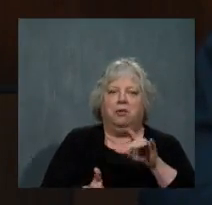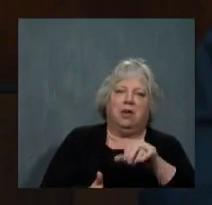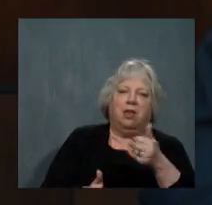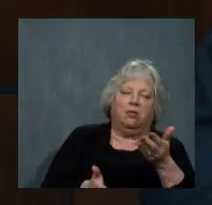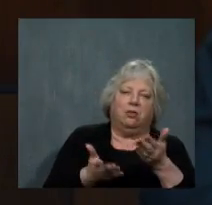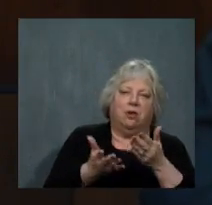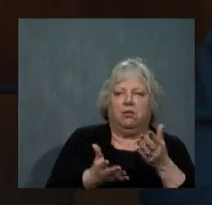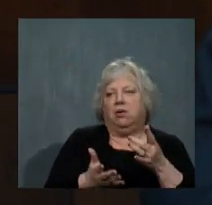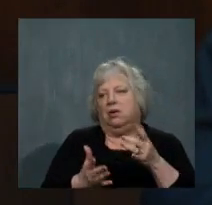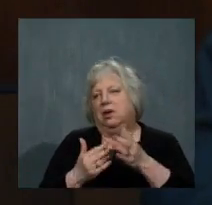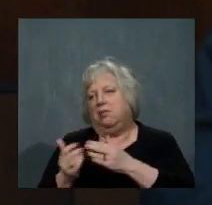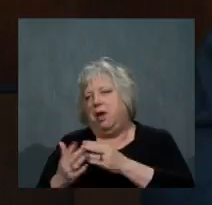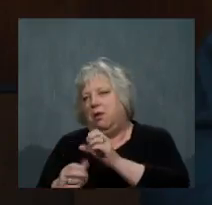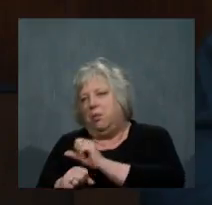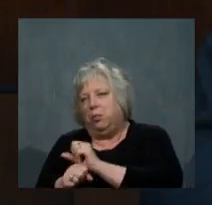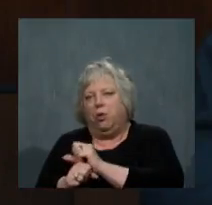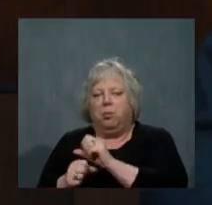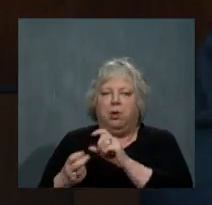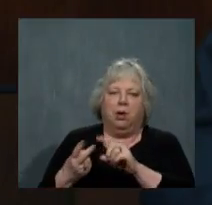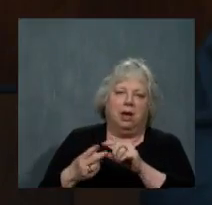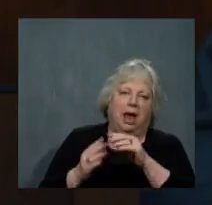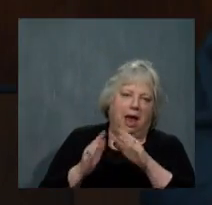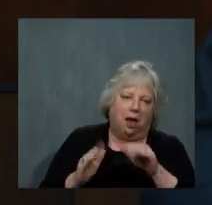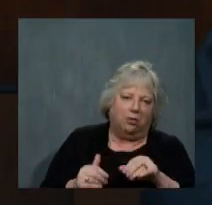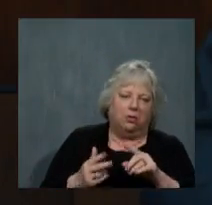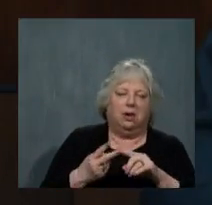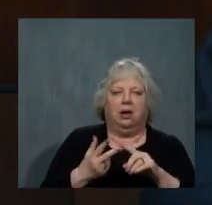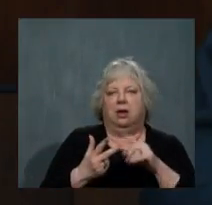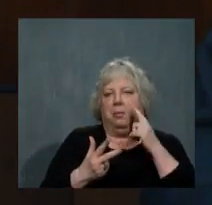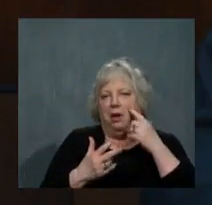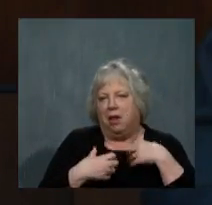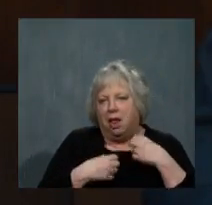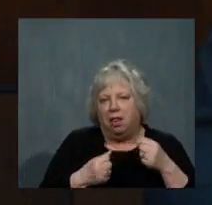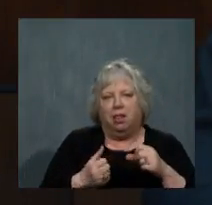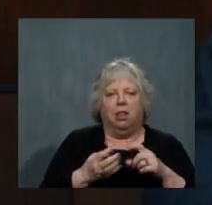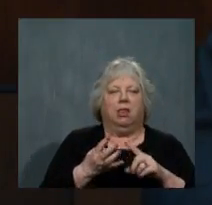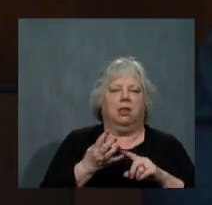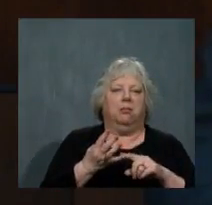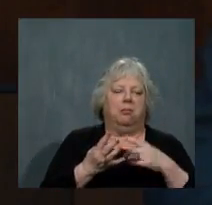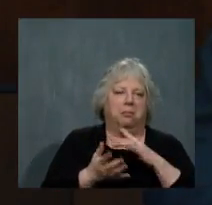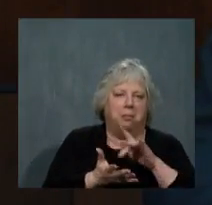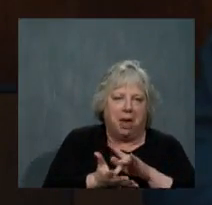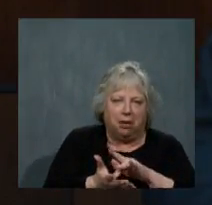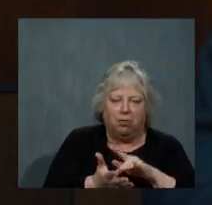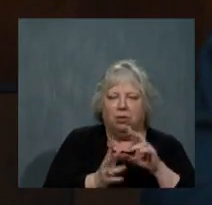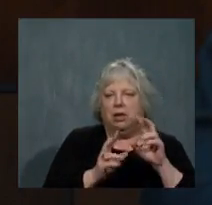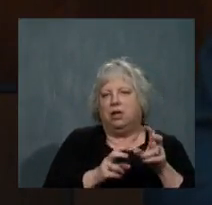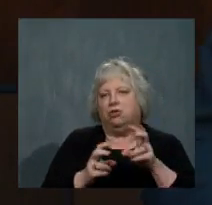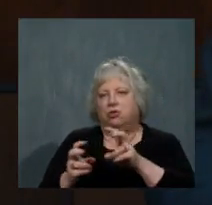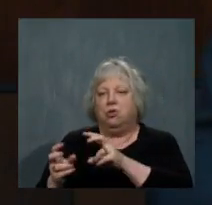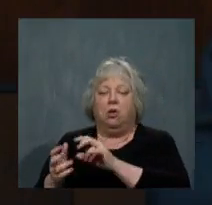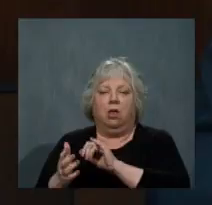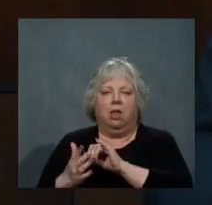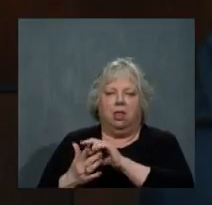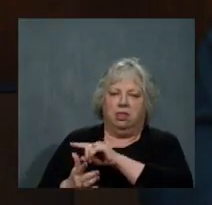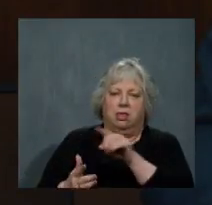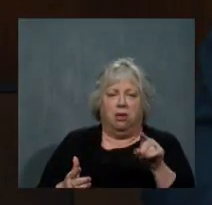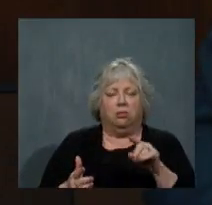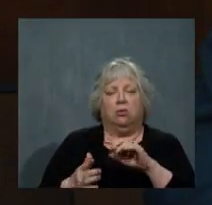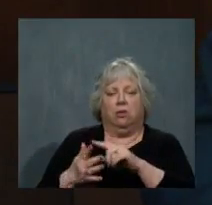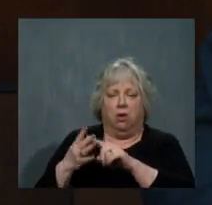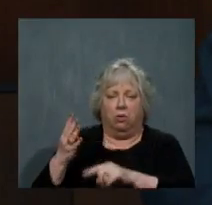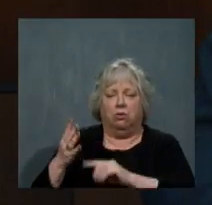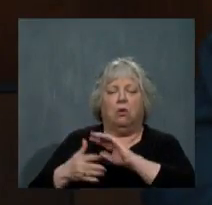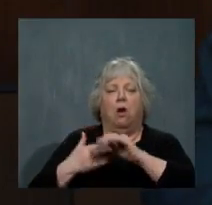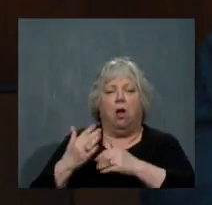whether it be housing, whether it be mental health or medical health issues that we've got to deal with. Those are all